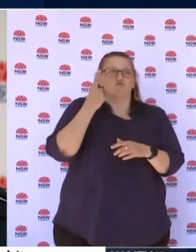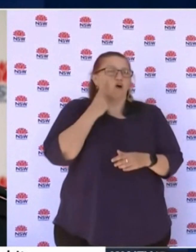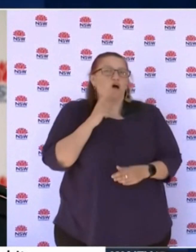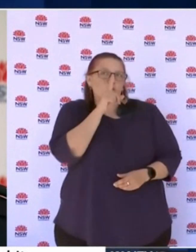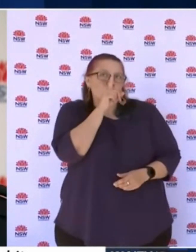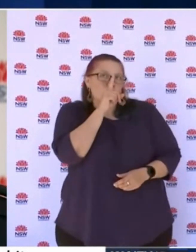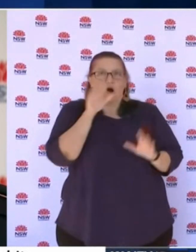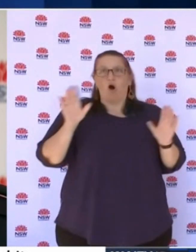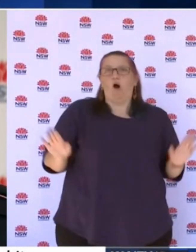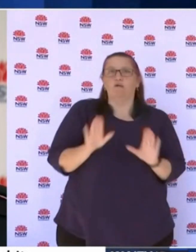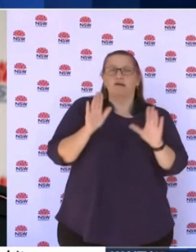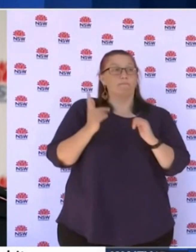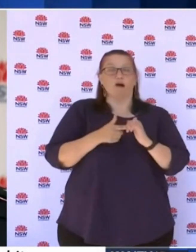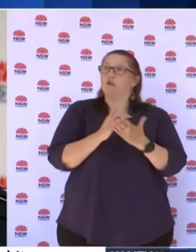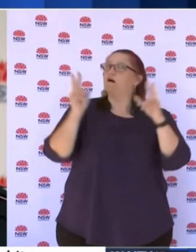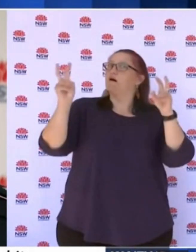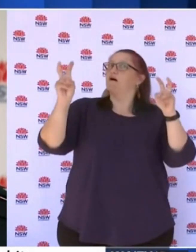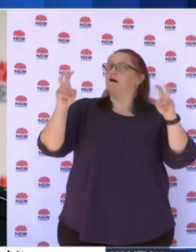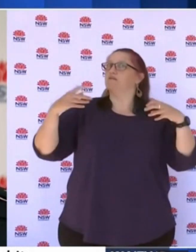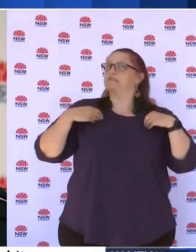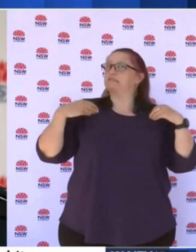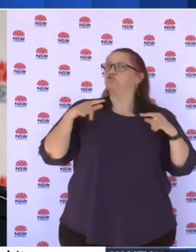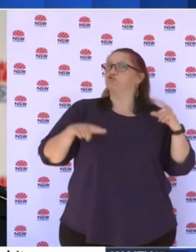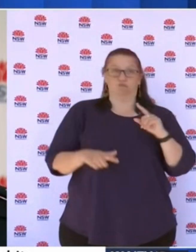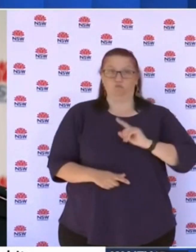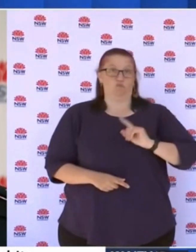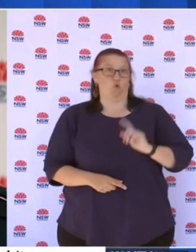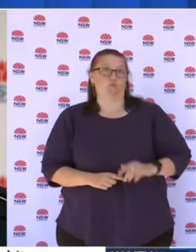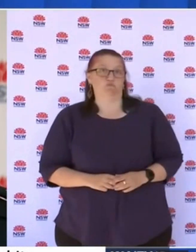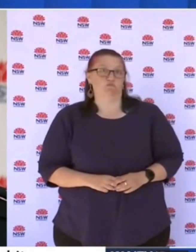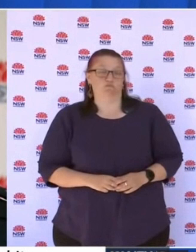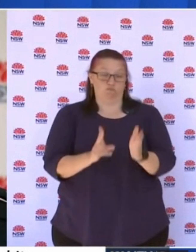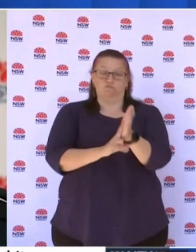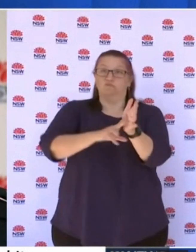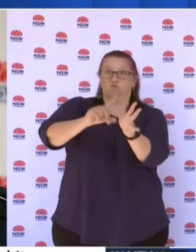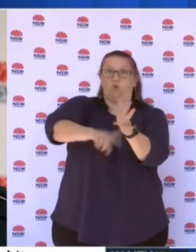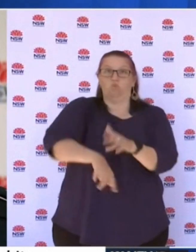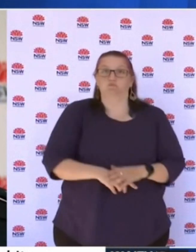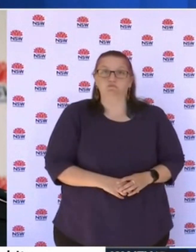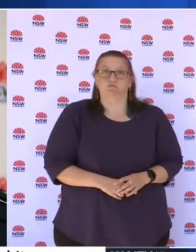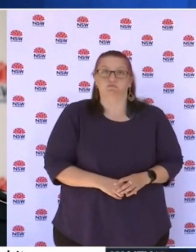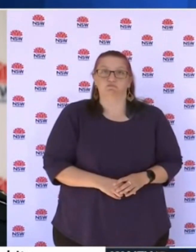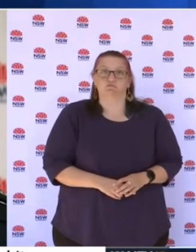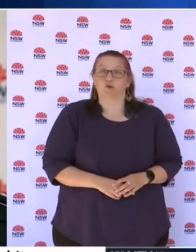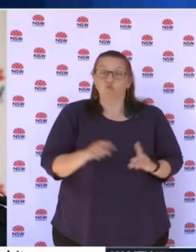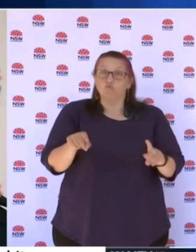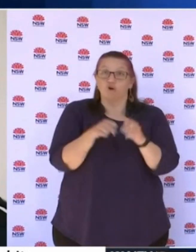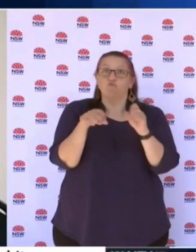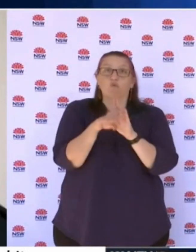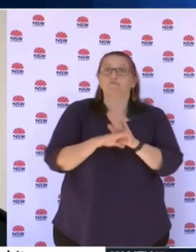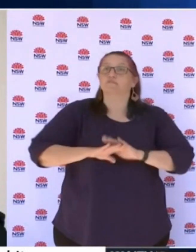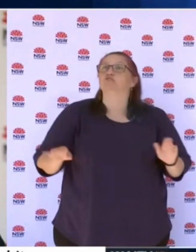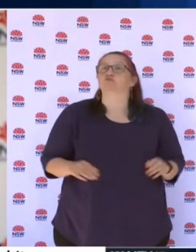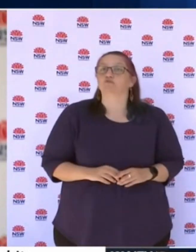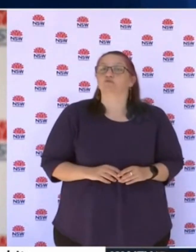disguised as business trips. It is not on. People need to comply with the public health orders in terms of moving around